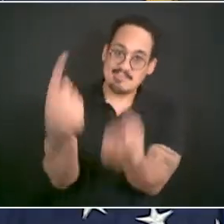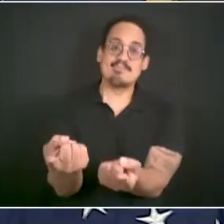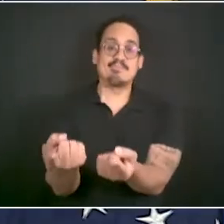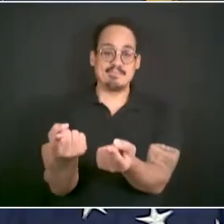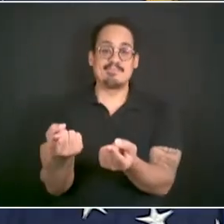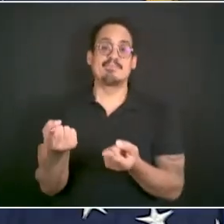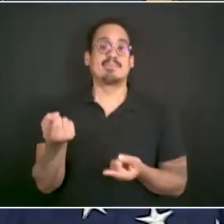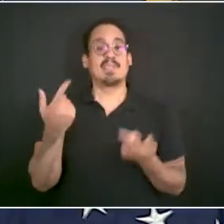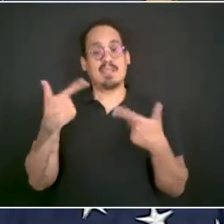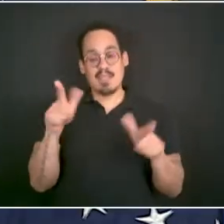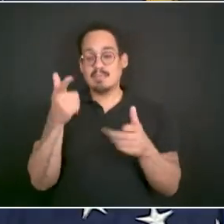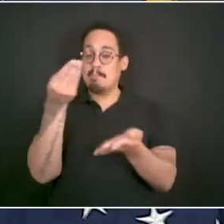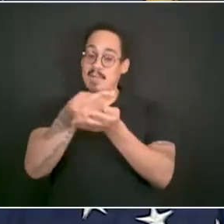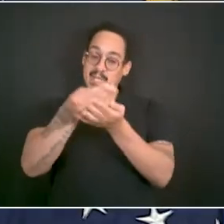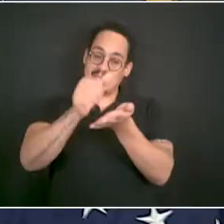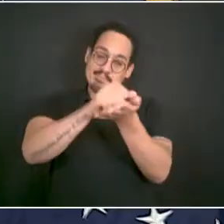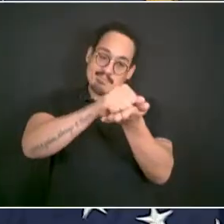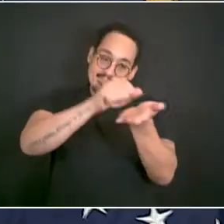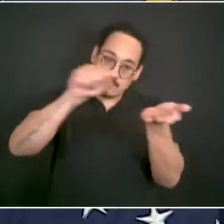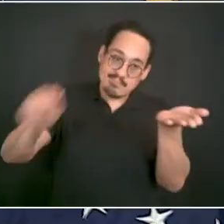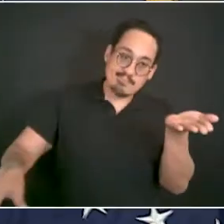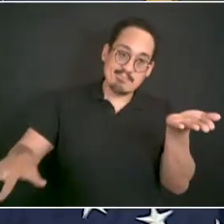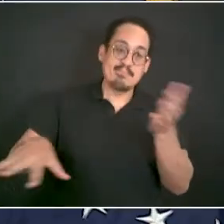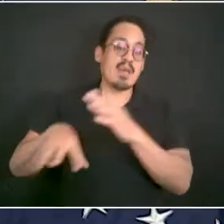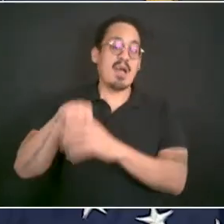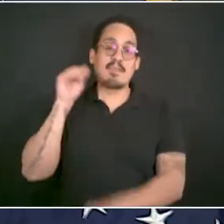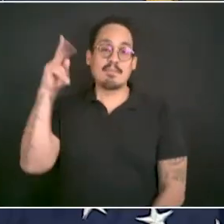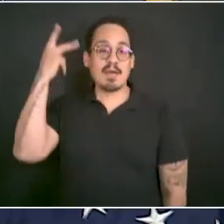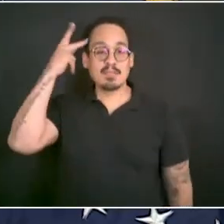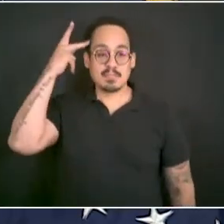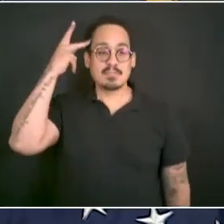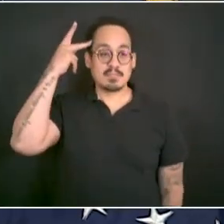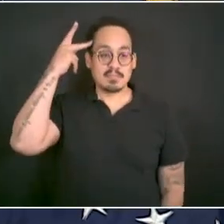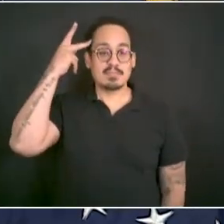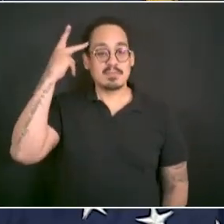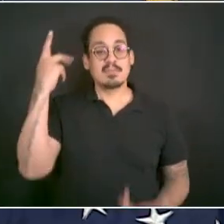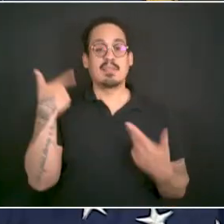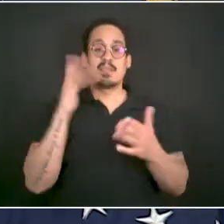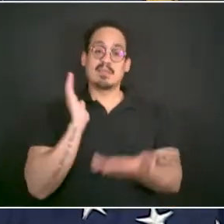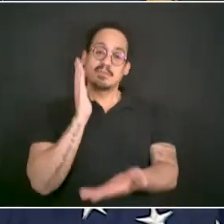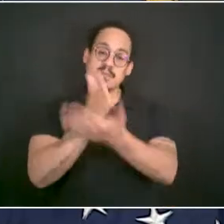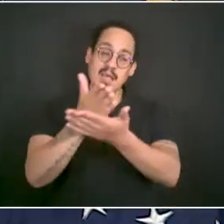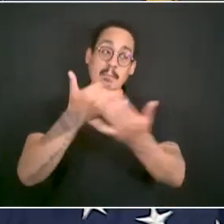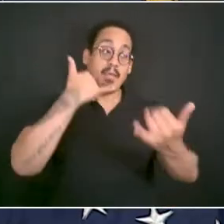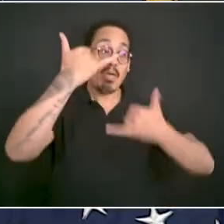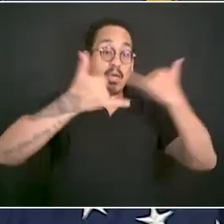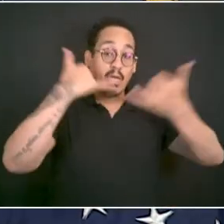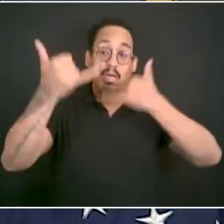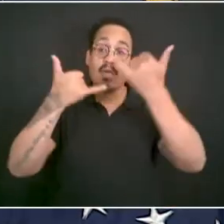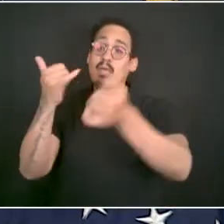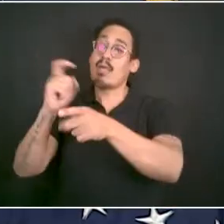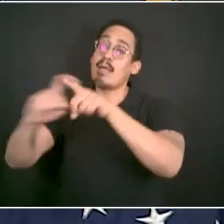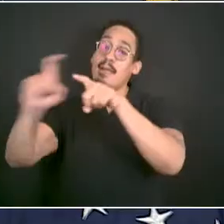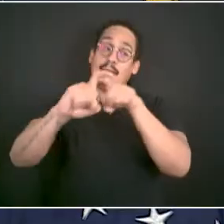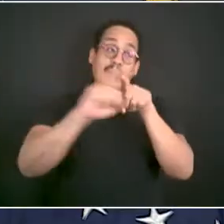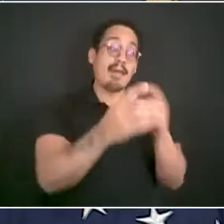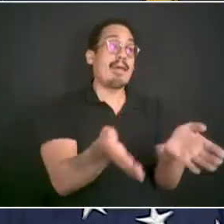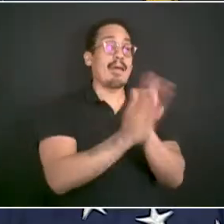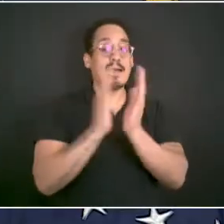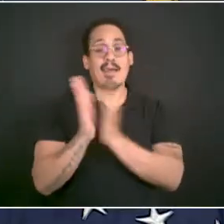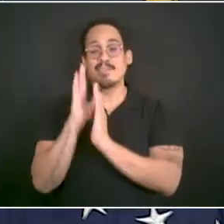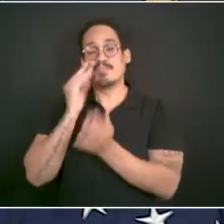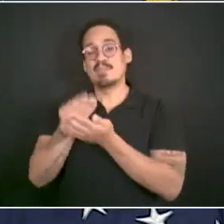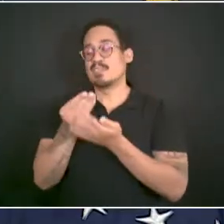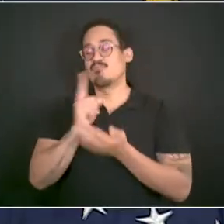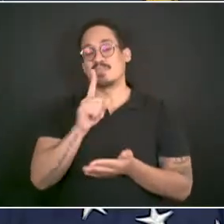money out of politics. Let's stop people calling people, asking them for money. It's a problem. It's